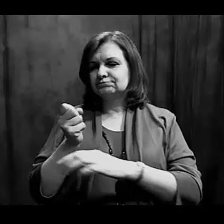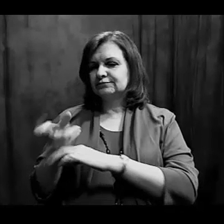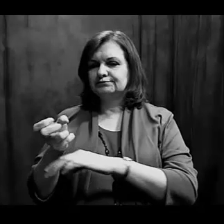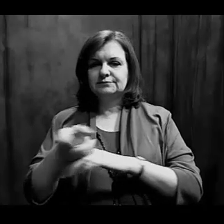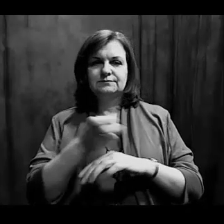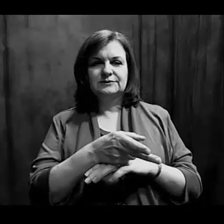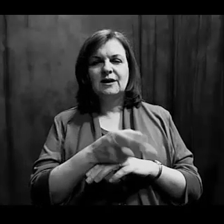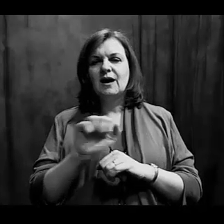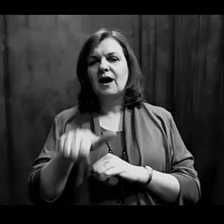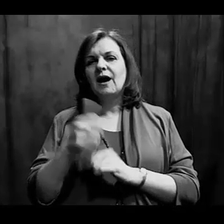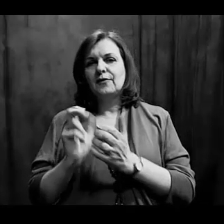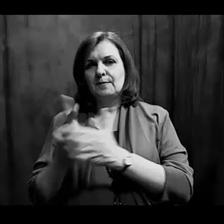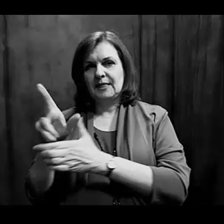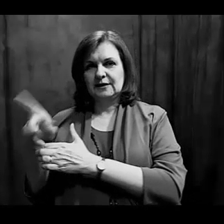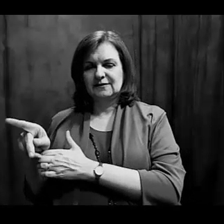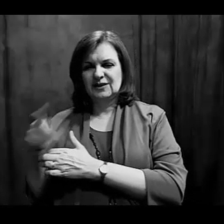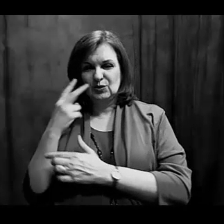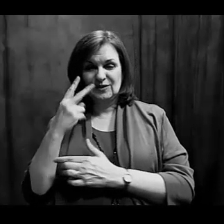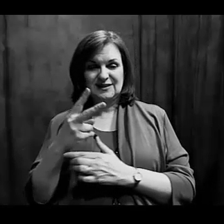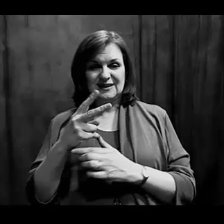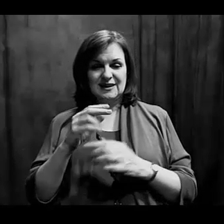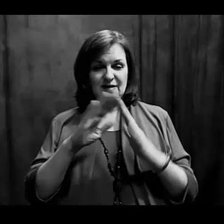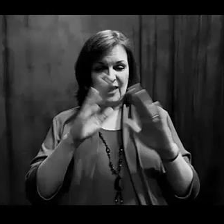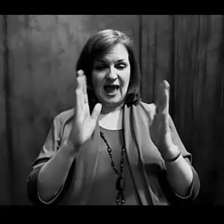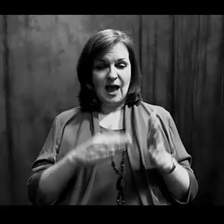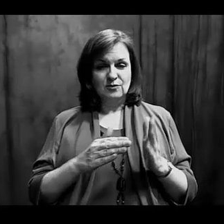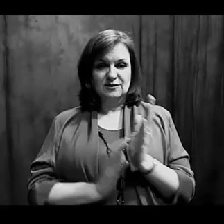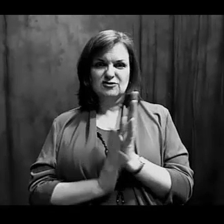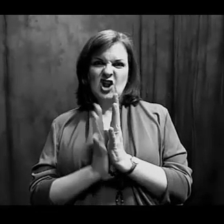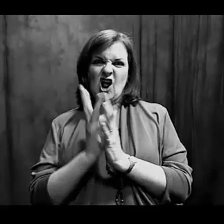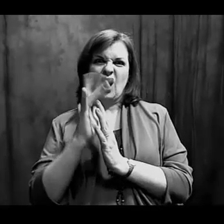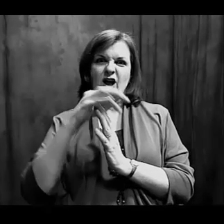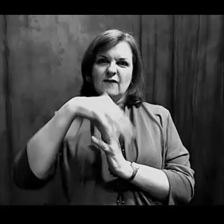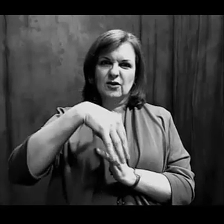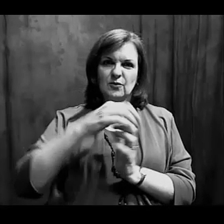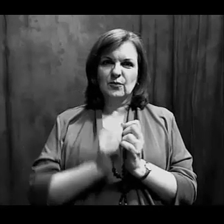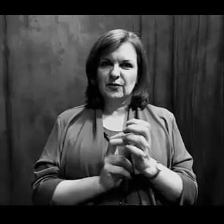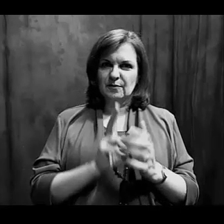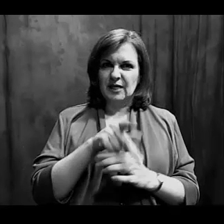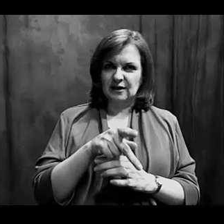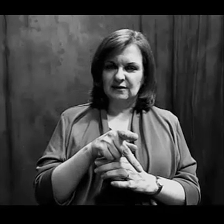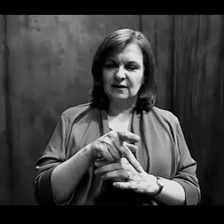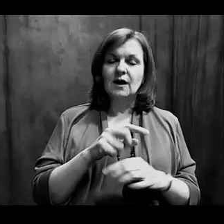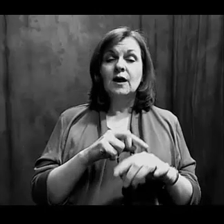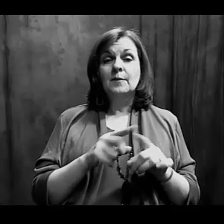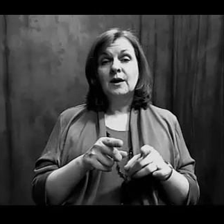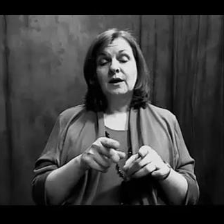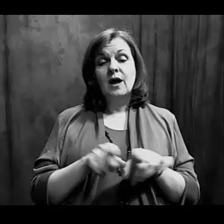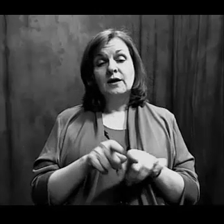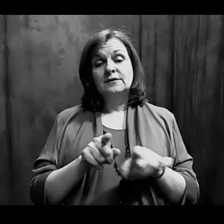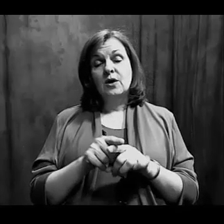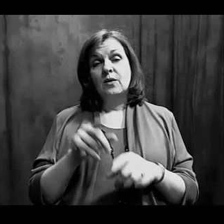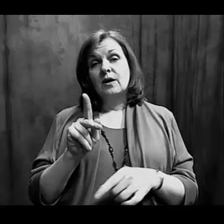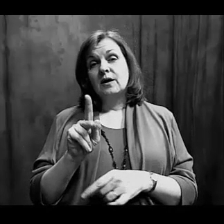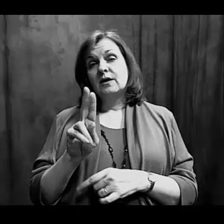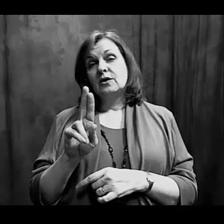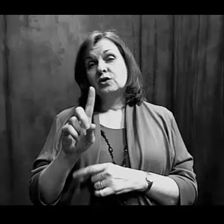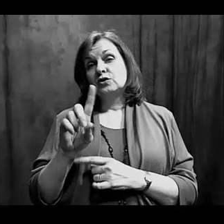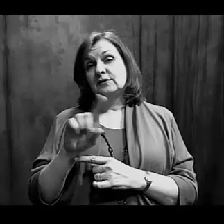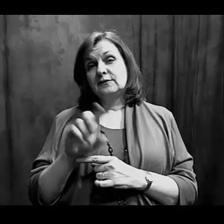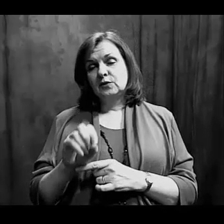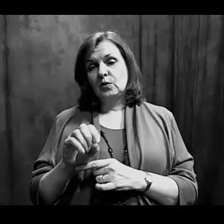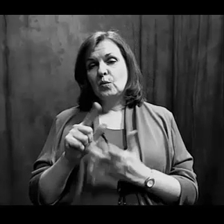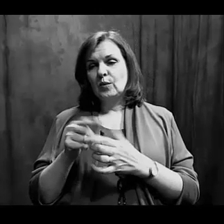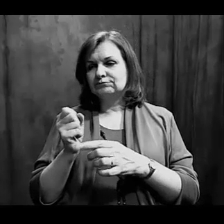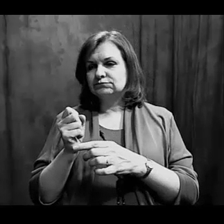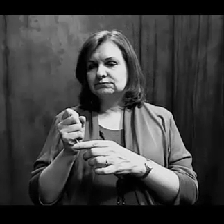going to outcompete other things in this area. Now you see it's kind of taken over this abandoned house, but we also have to think